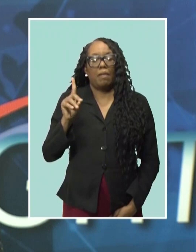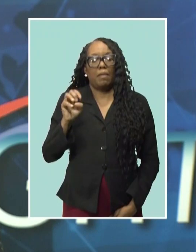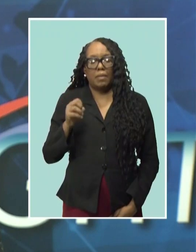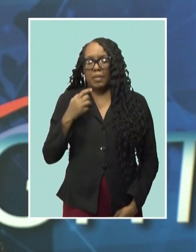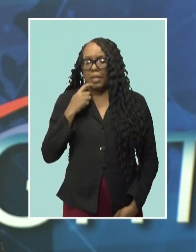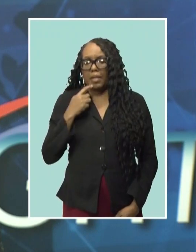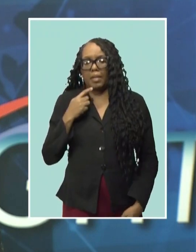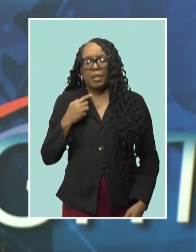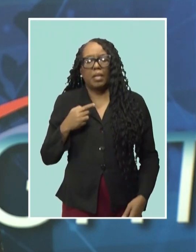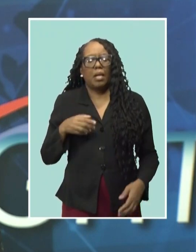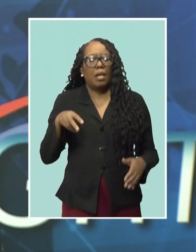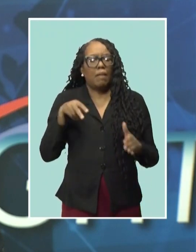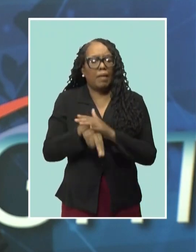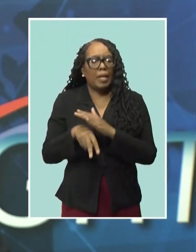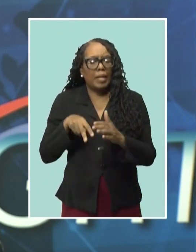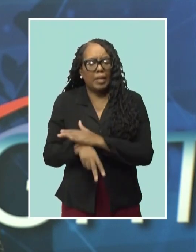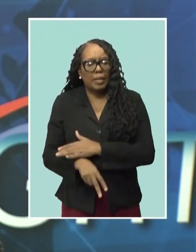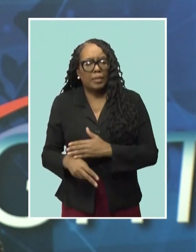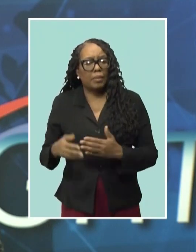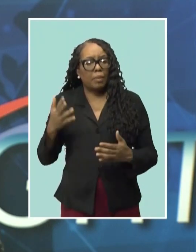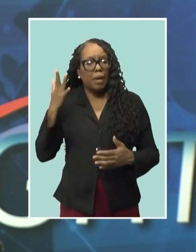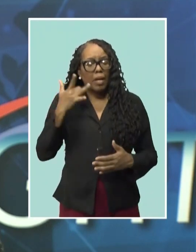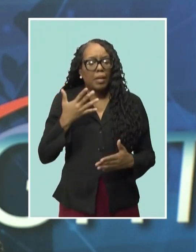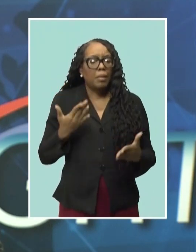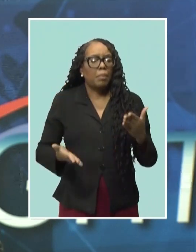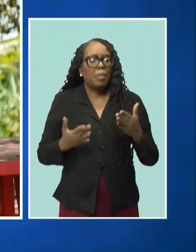disputes involving young people. We have a report.